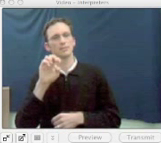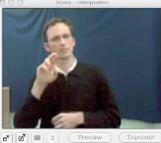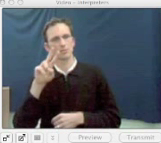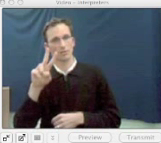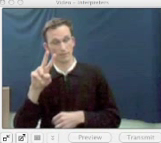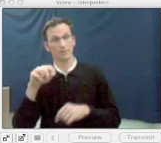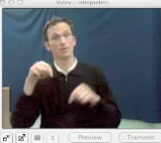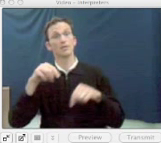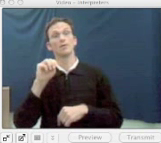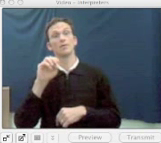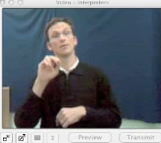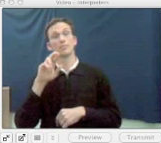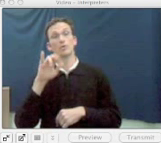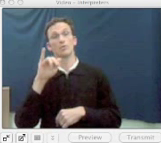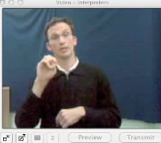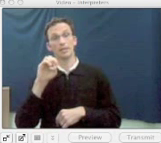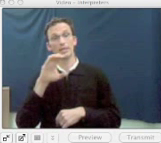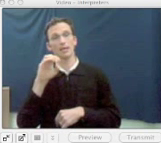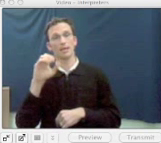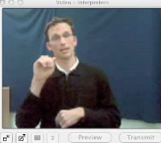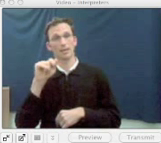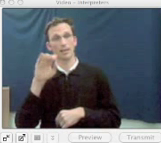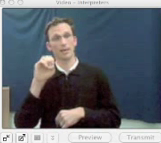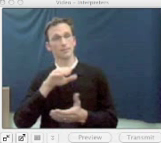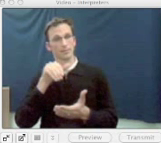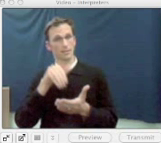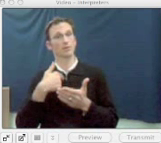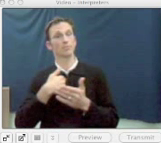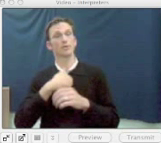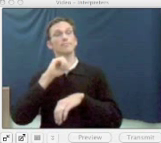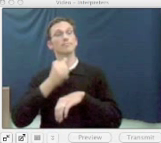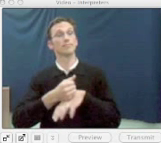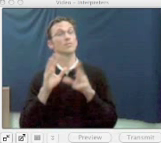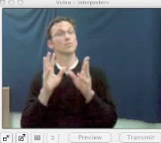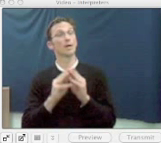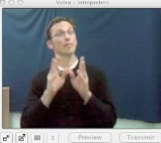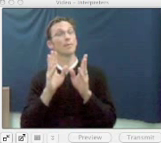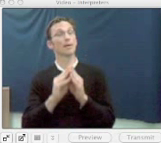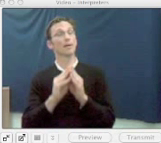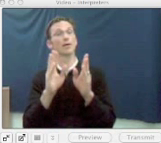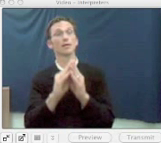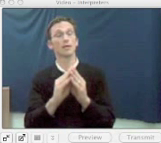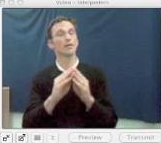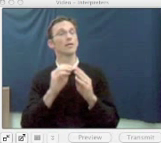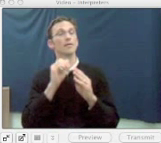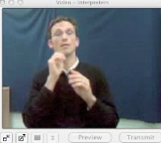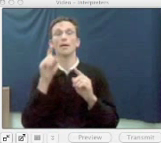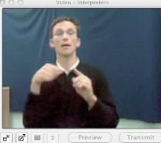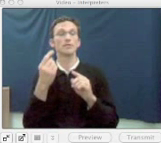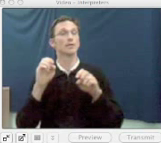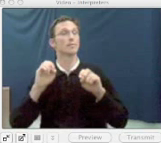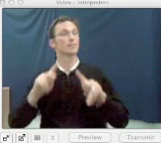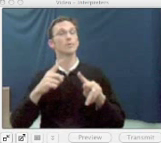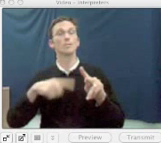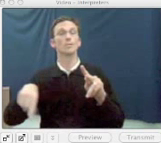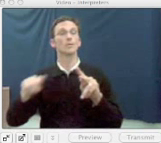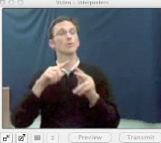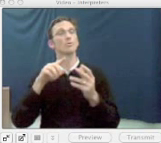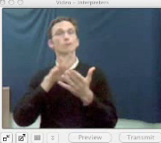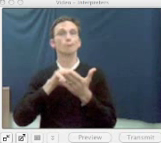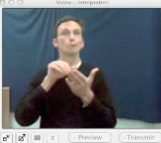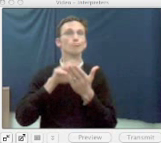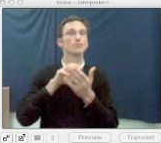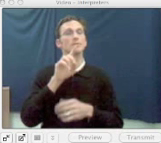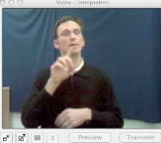Center and Katie Center putting on these webinars is just not to provide an opportunity for you guys to learn about demand